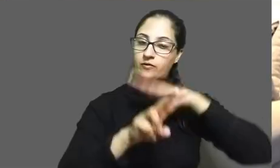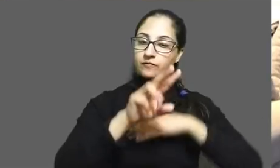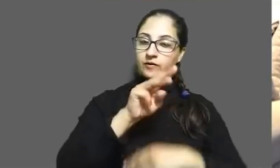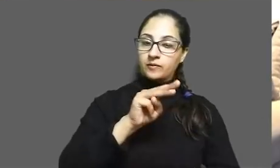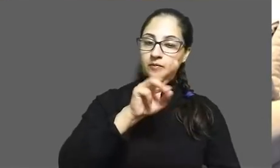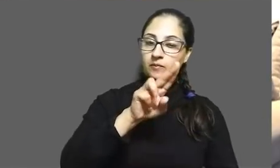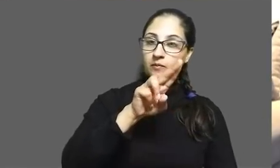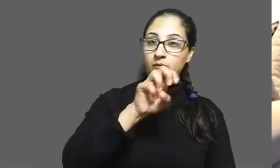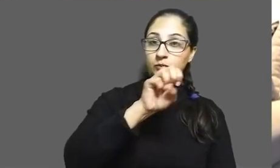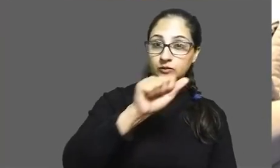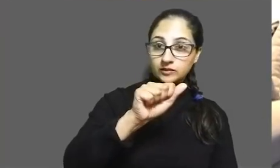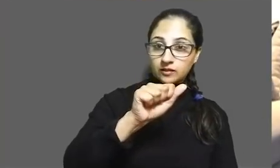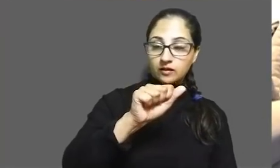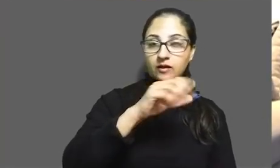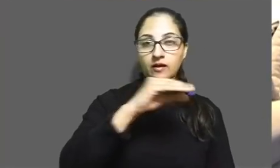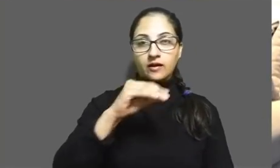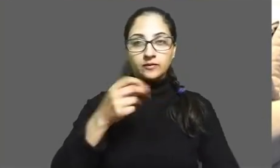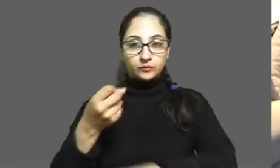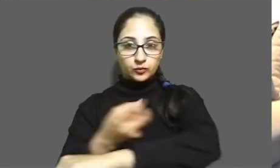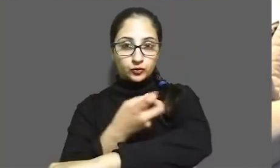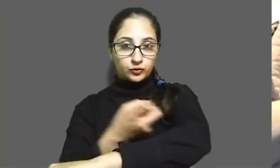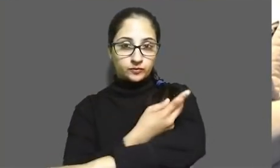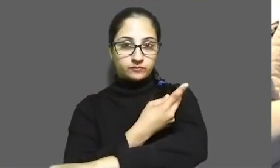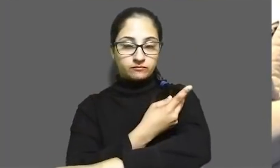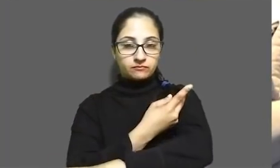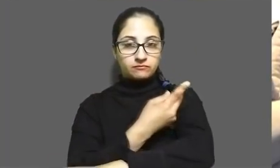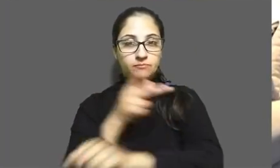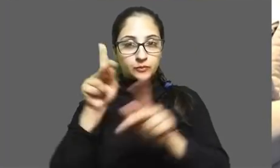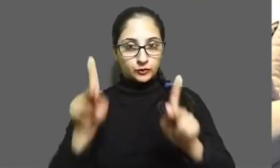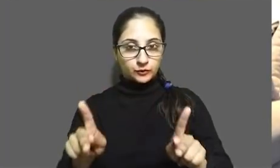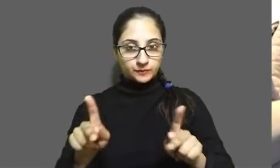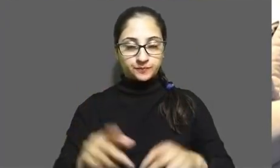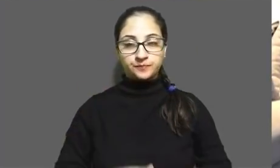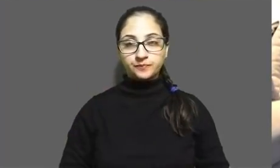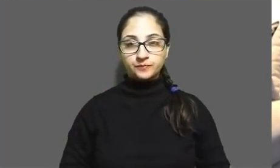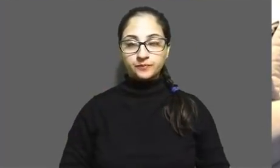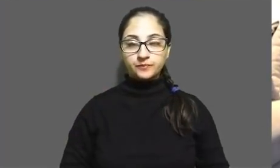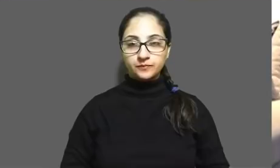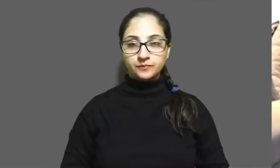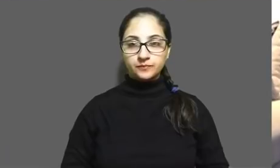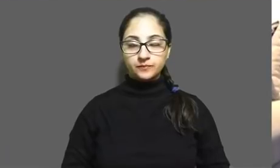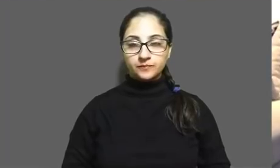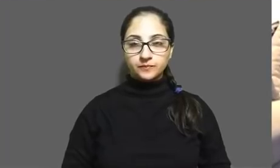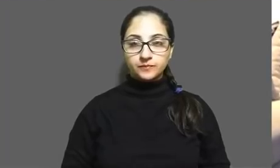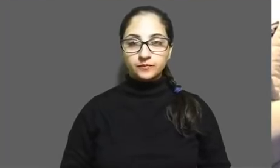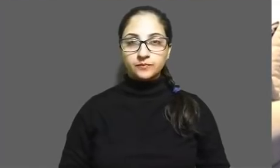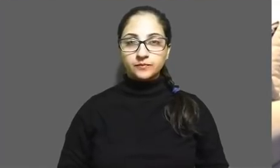through the lovely story of Prophet Musa and the shepherd.